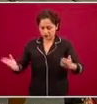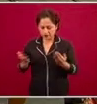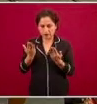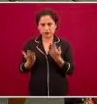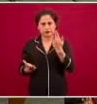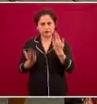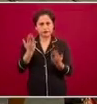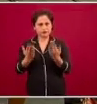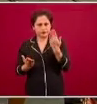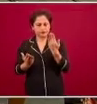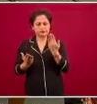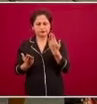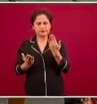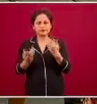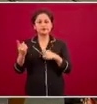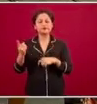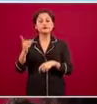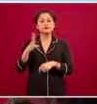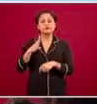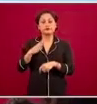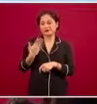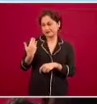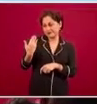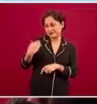about epidemiology